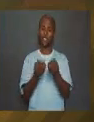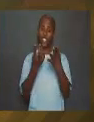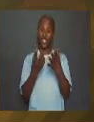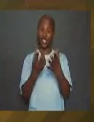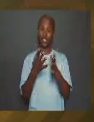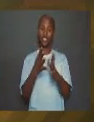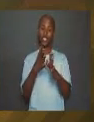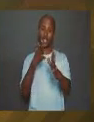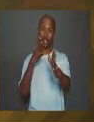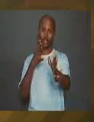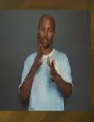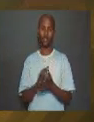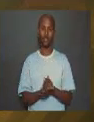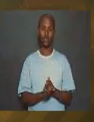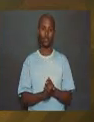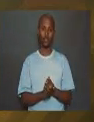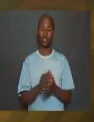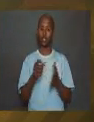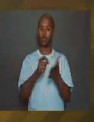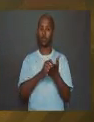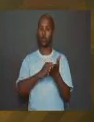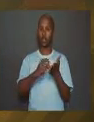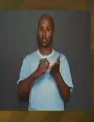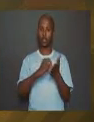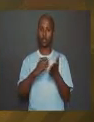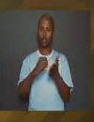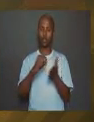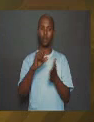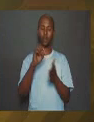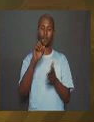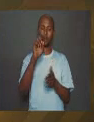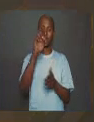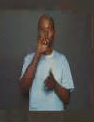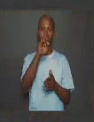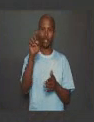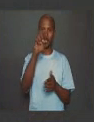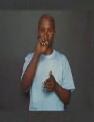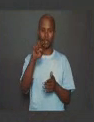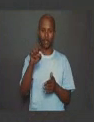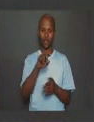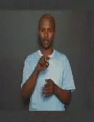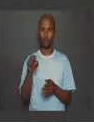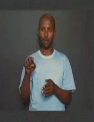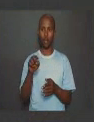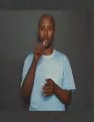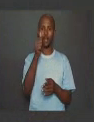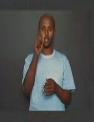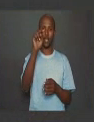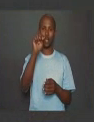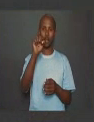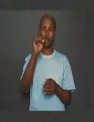series. It is denoted by the sigma notation as